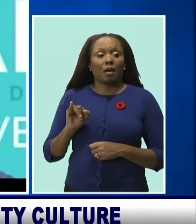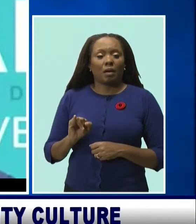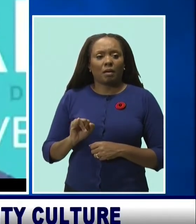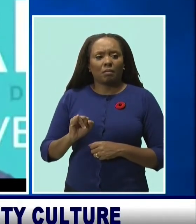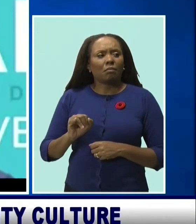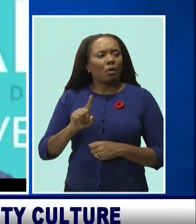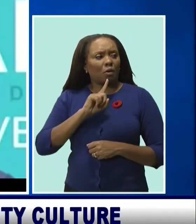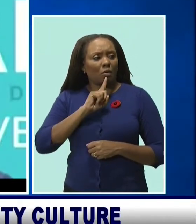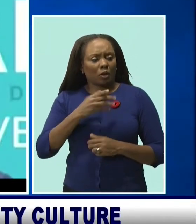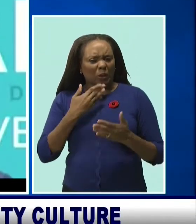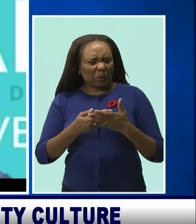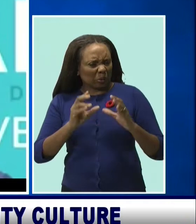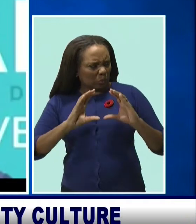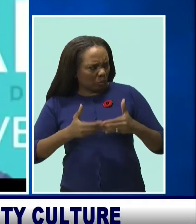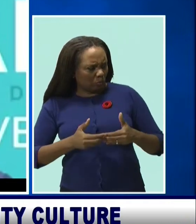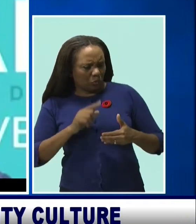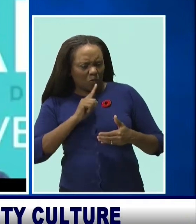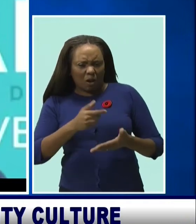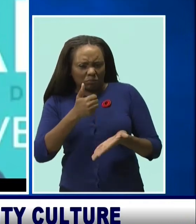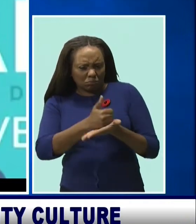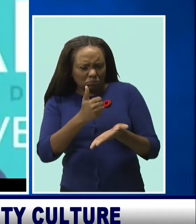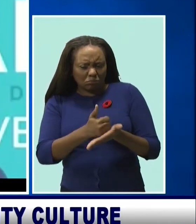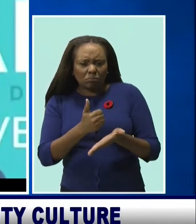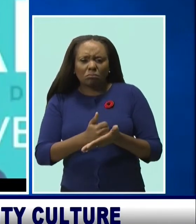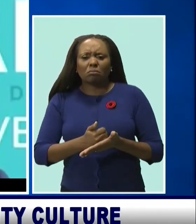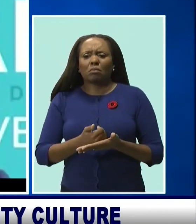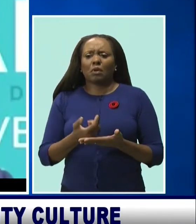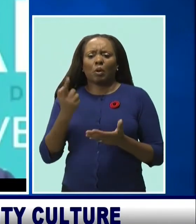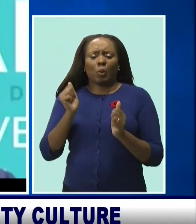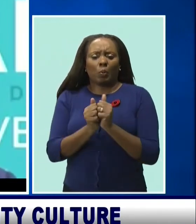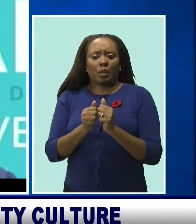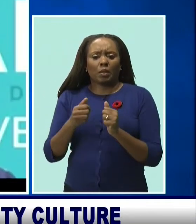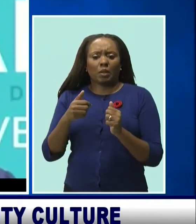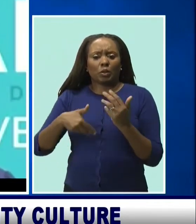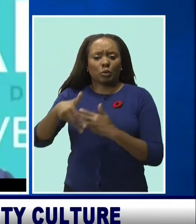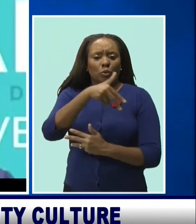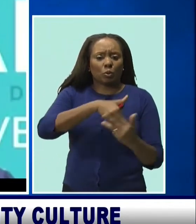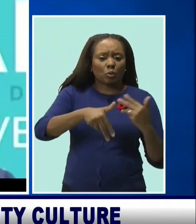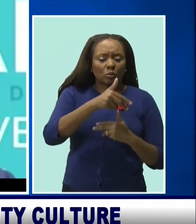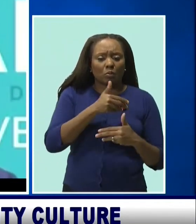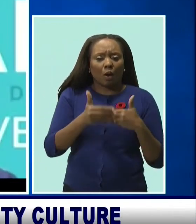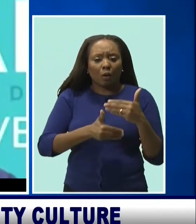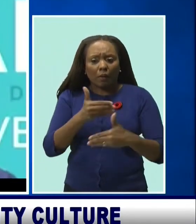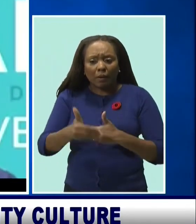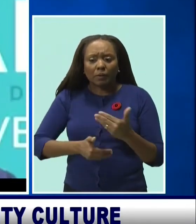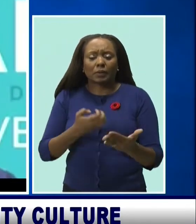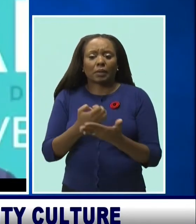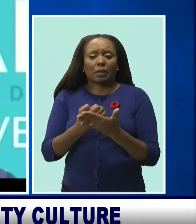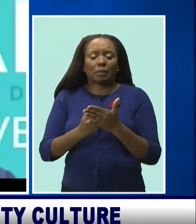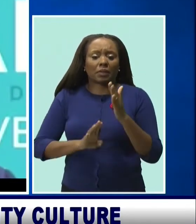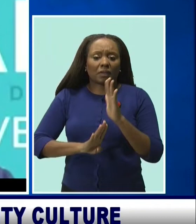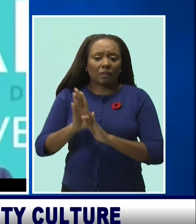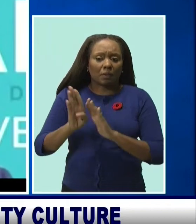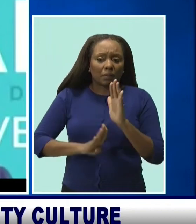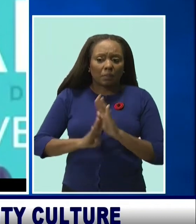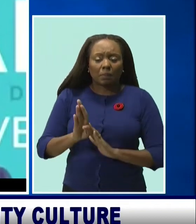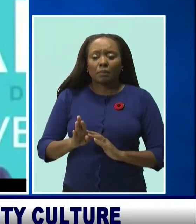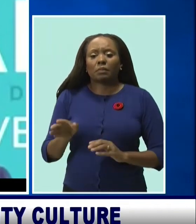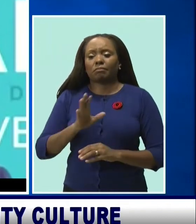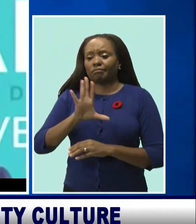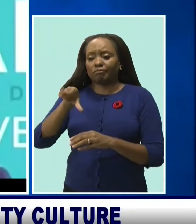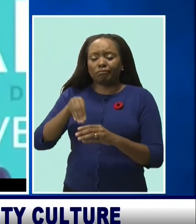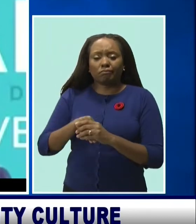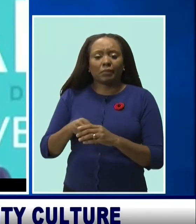is a critical enabler for social progress, economic development, participation in international